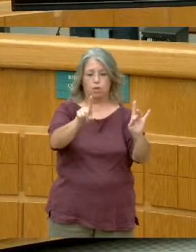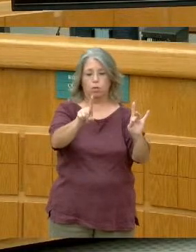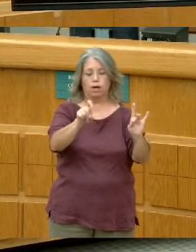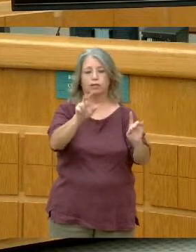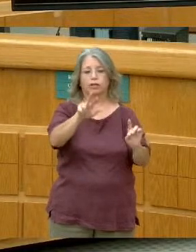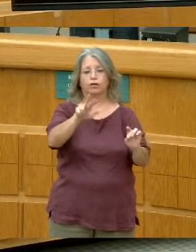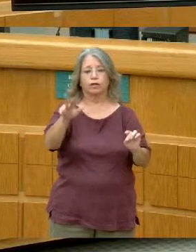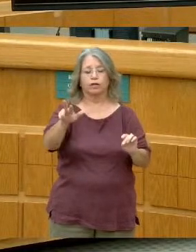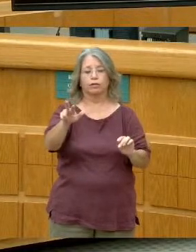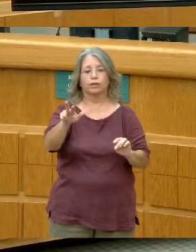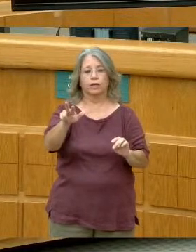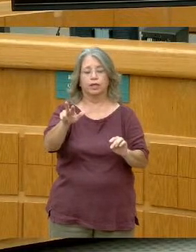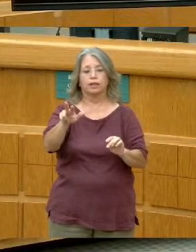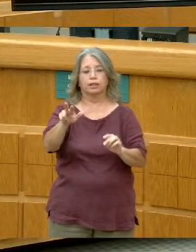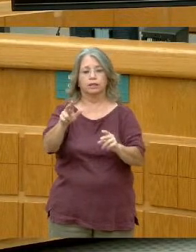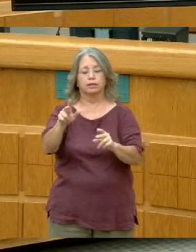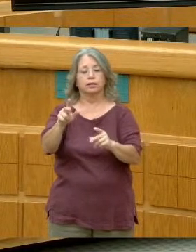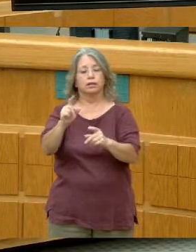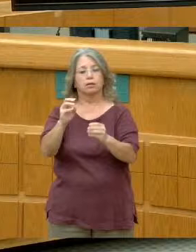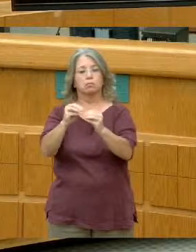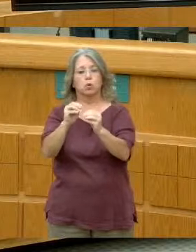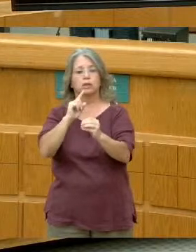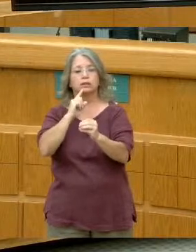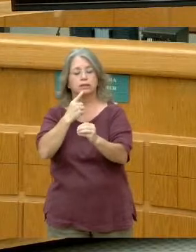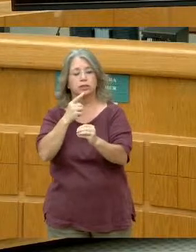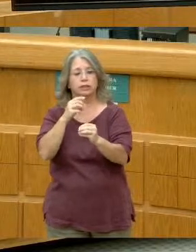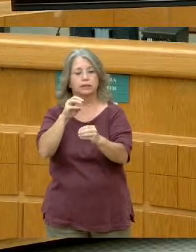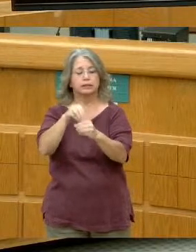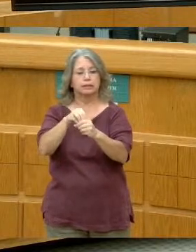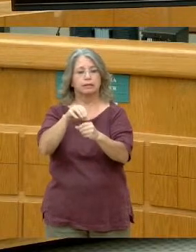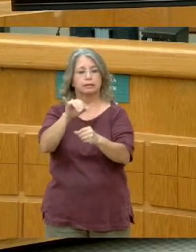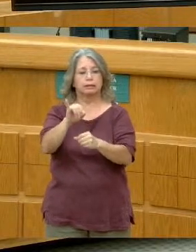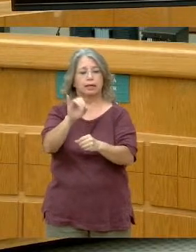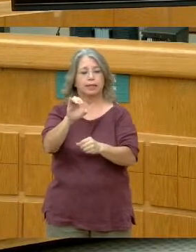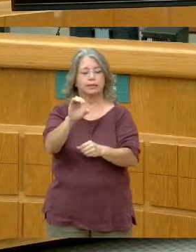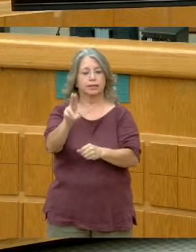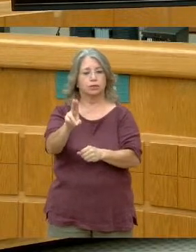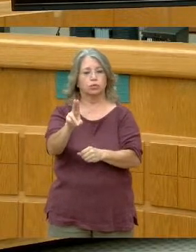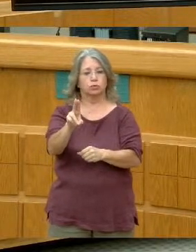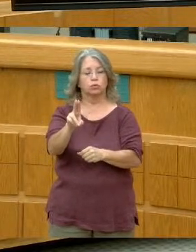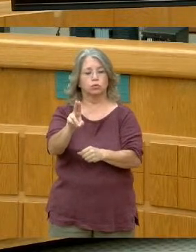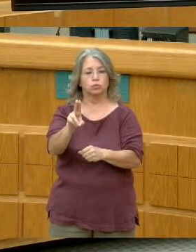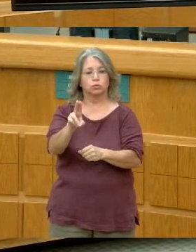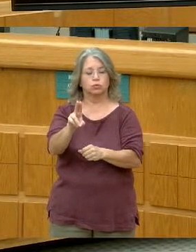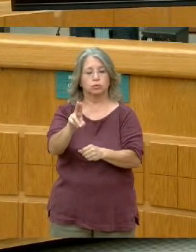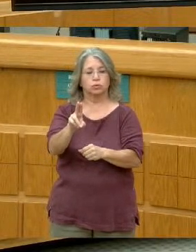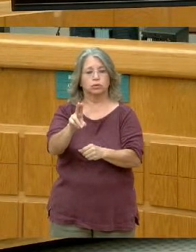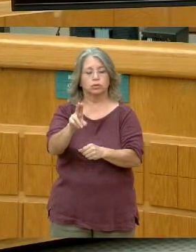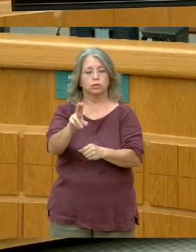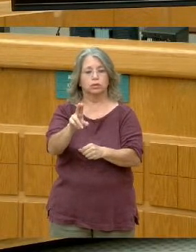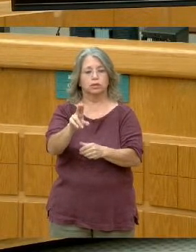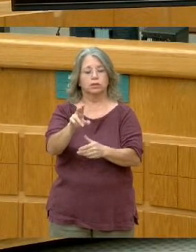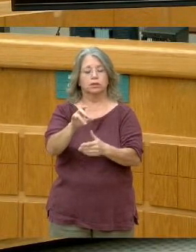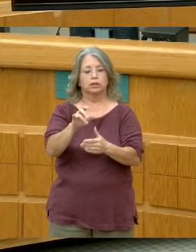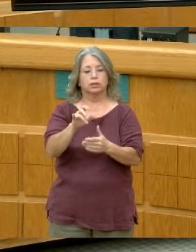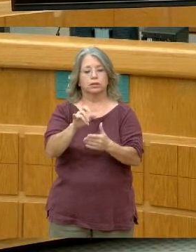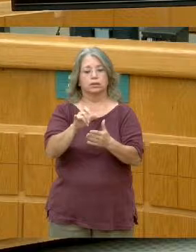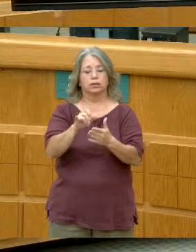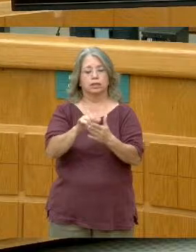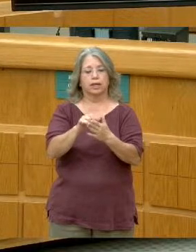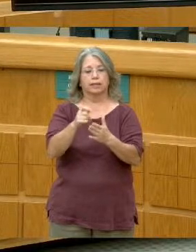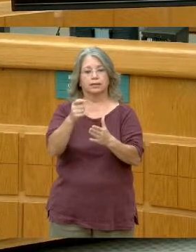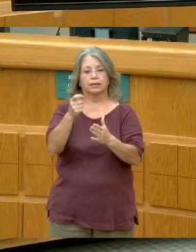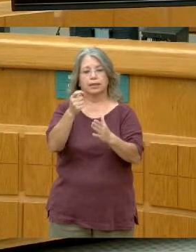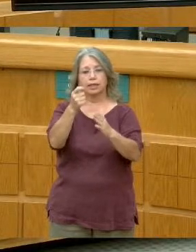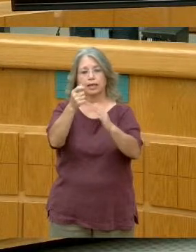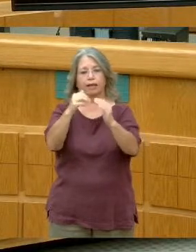133 are worse off than the general population, and they're recovering in ICU, and that's 11 fewer than